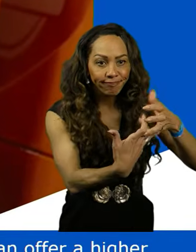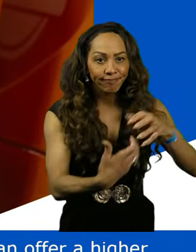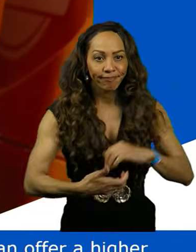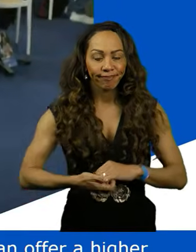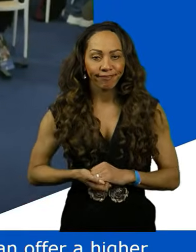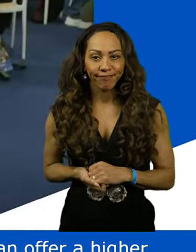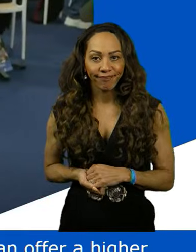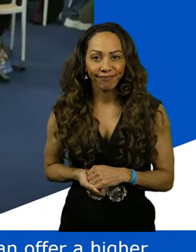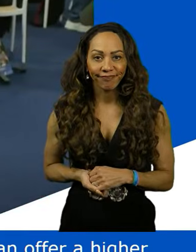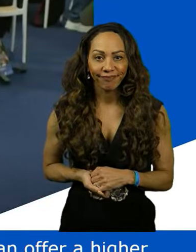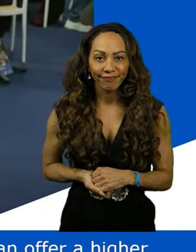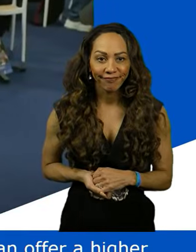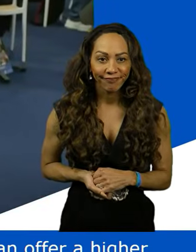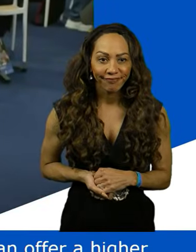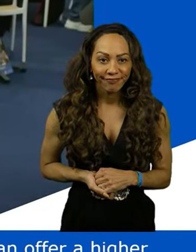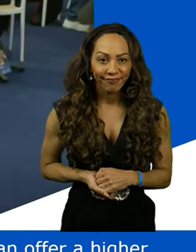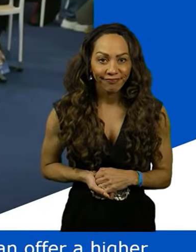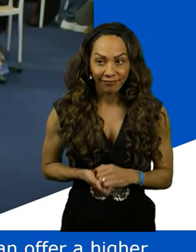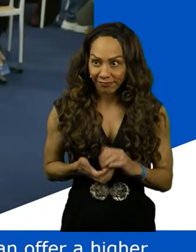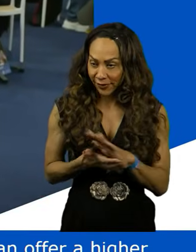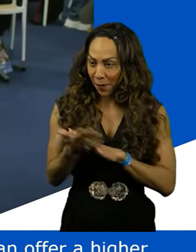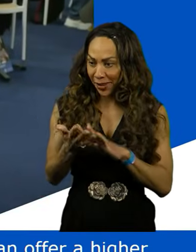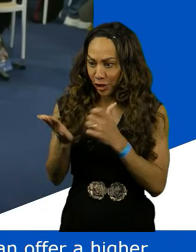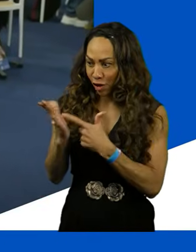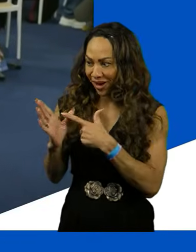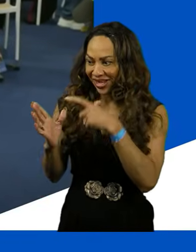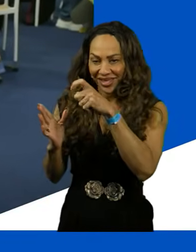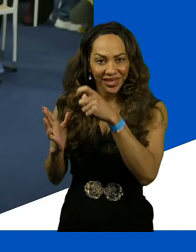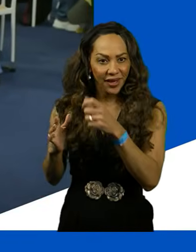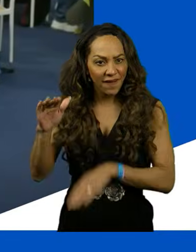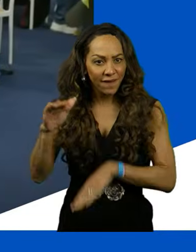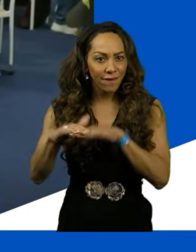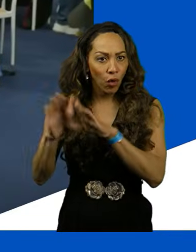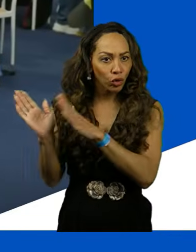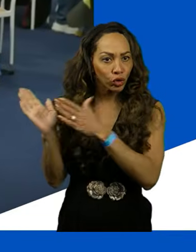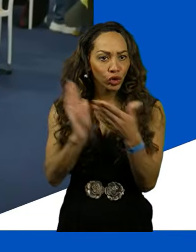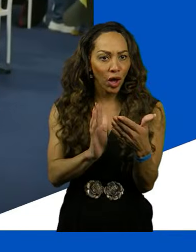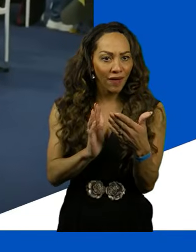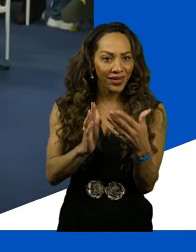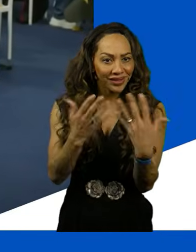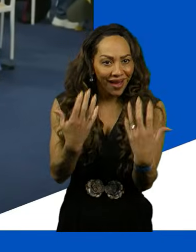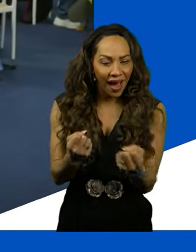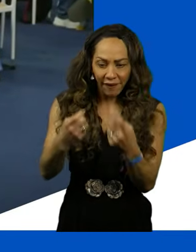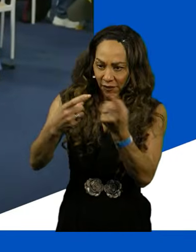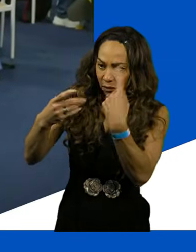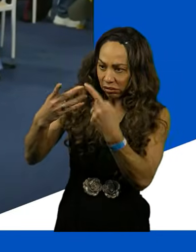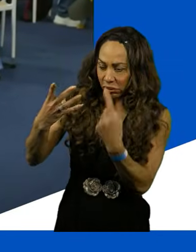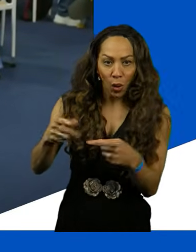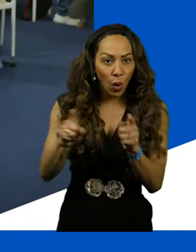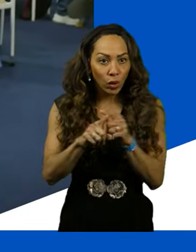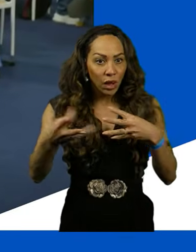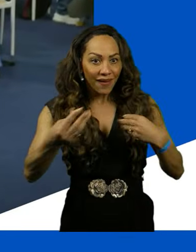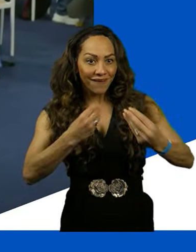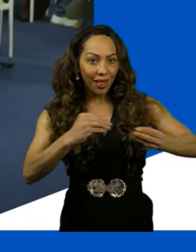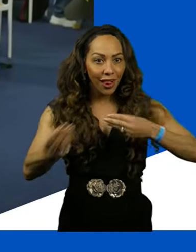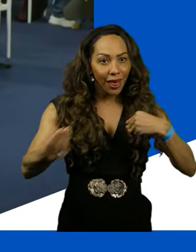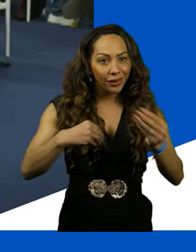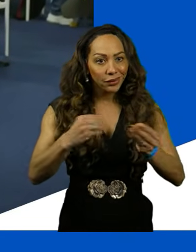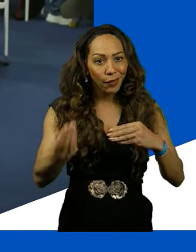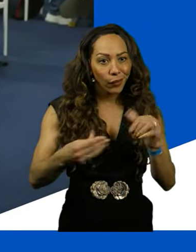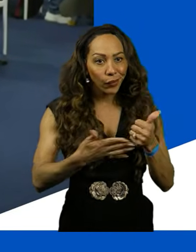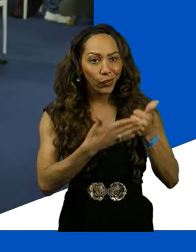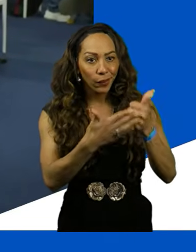Brilliant. So there's that comprehensive service available, that dynamic support readily available for our customers from point of